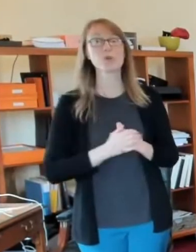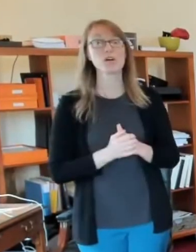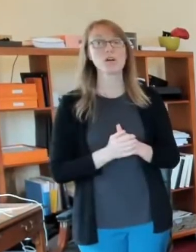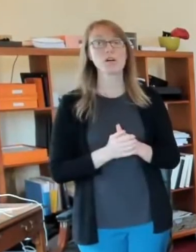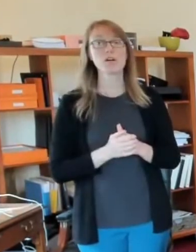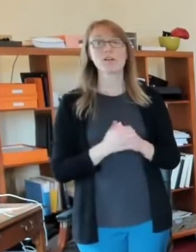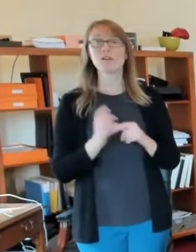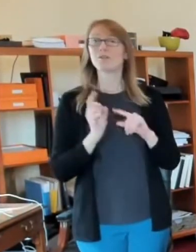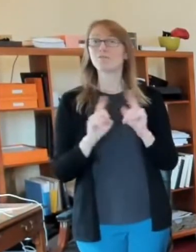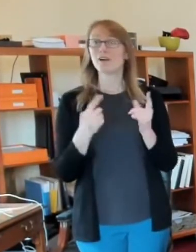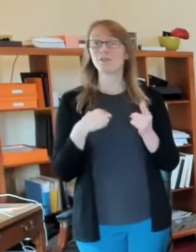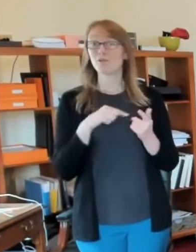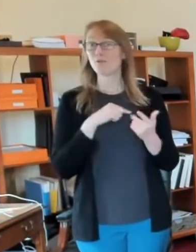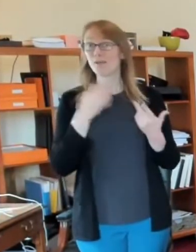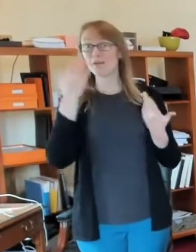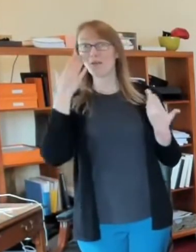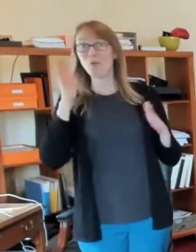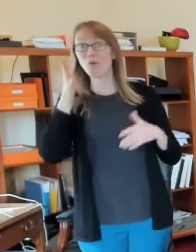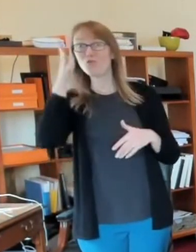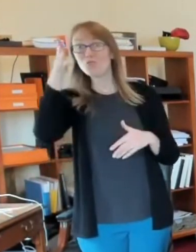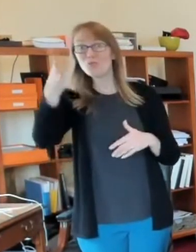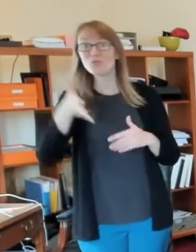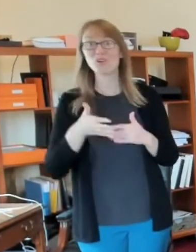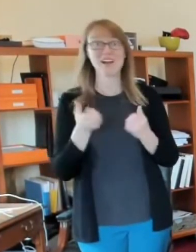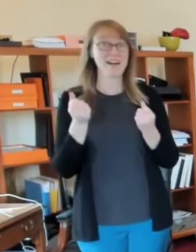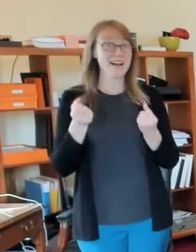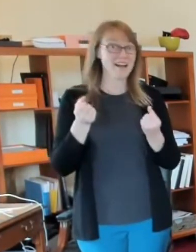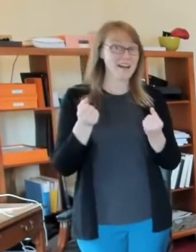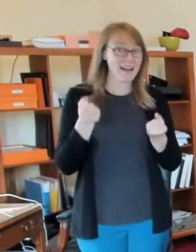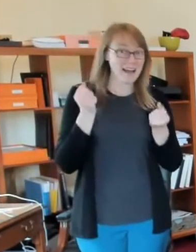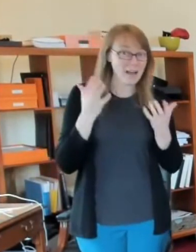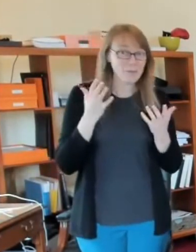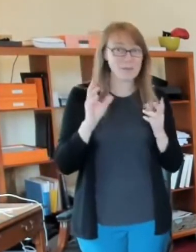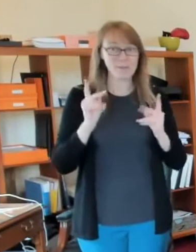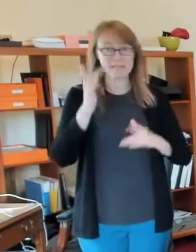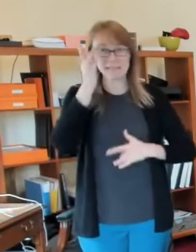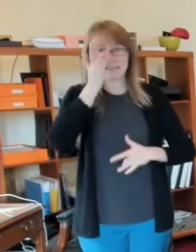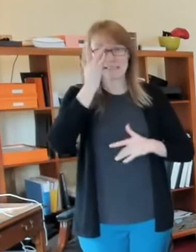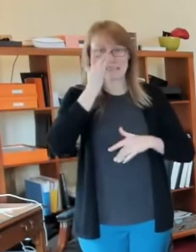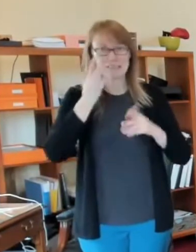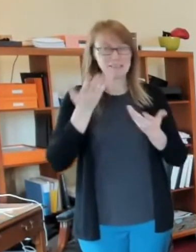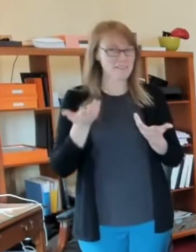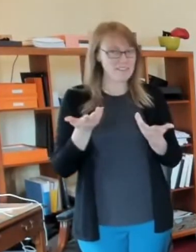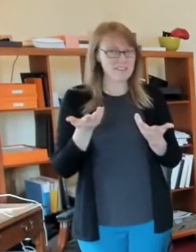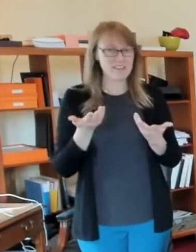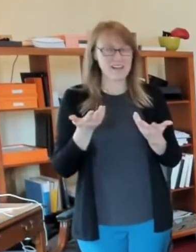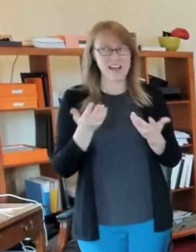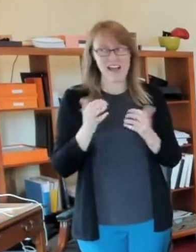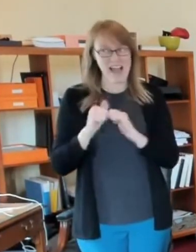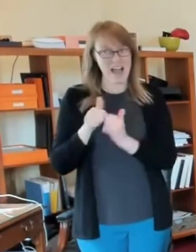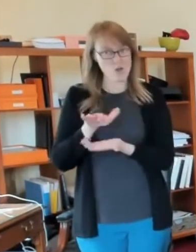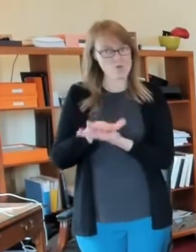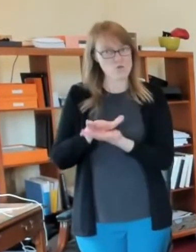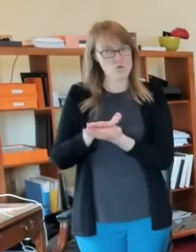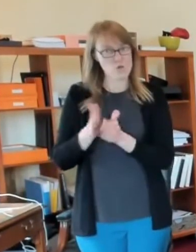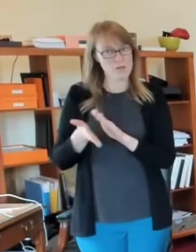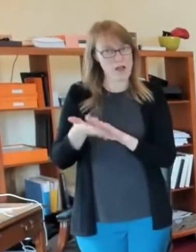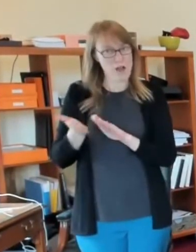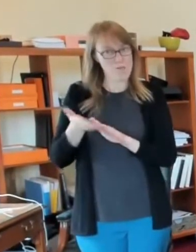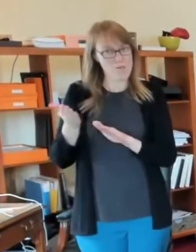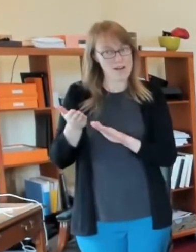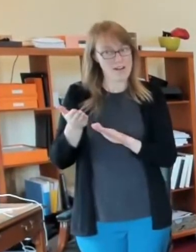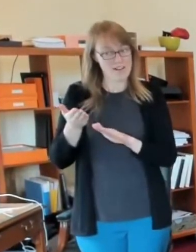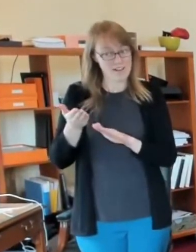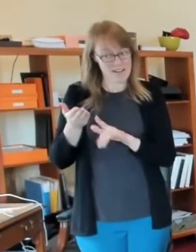look like then, and how schools are going to be able to operate by keeping kids safe. I think most